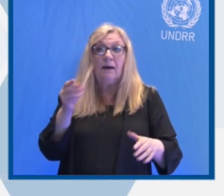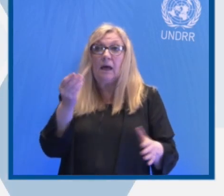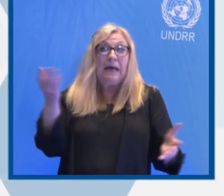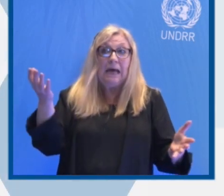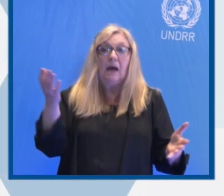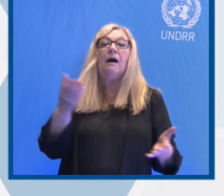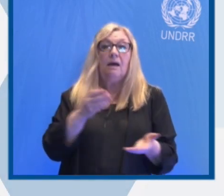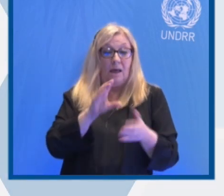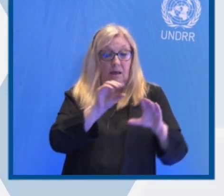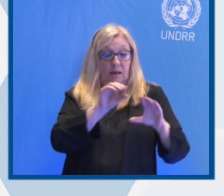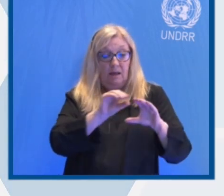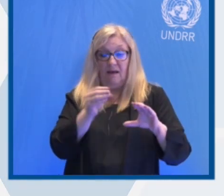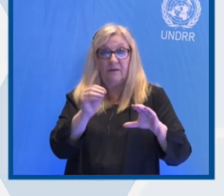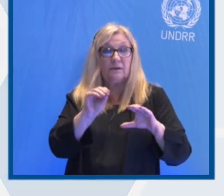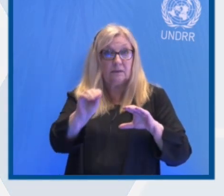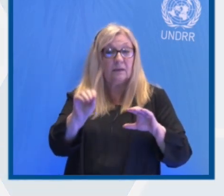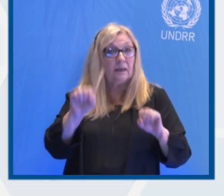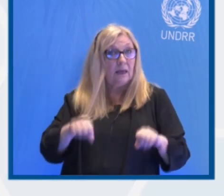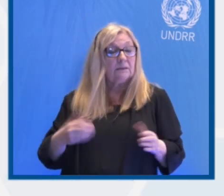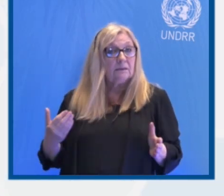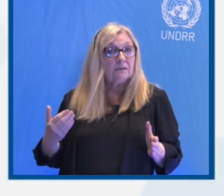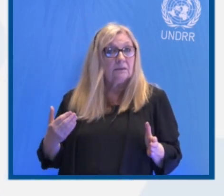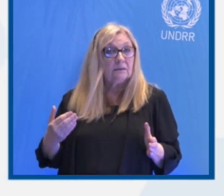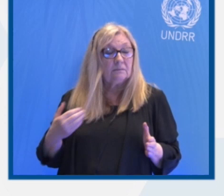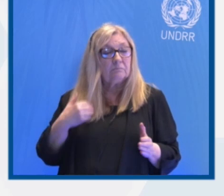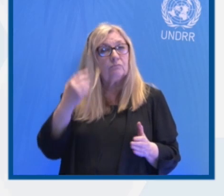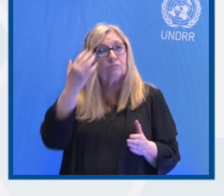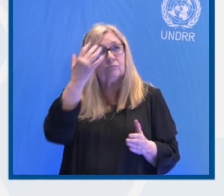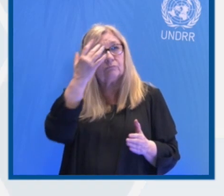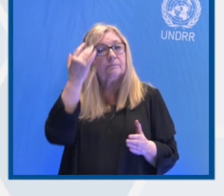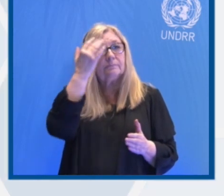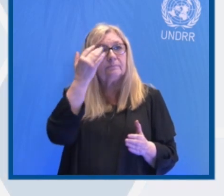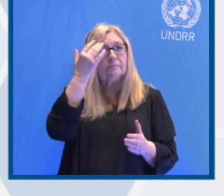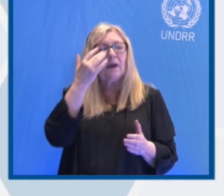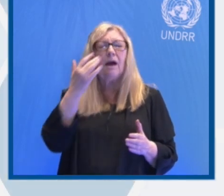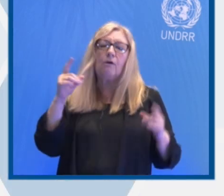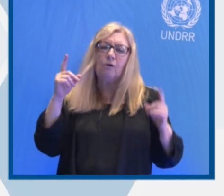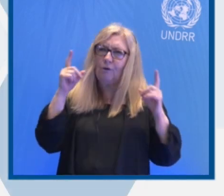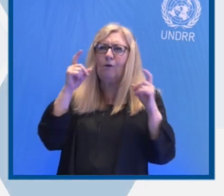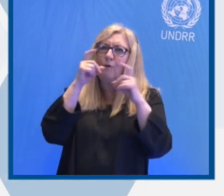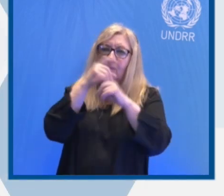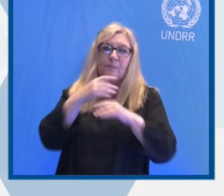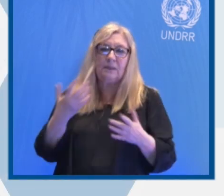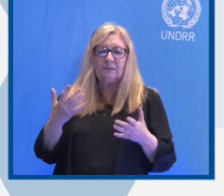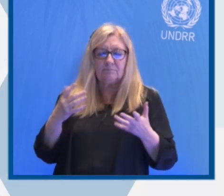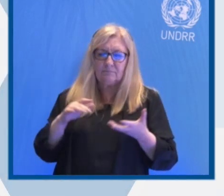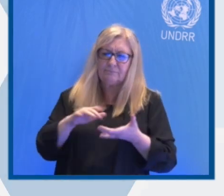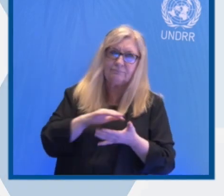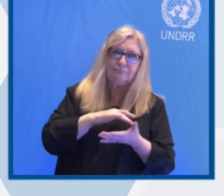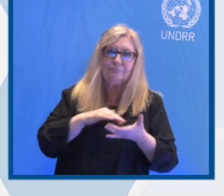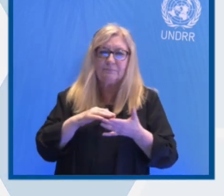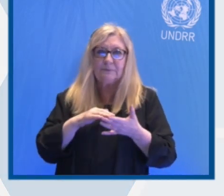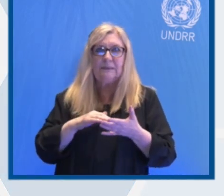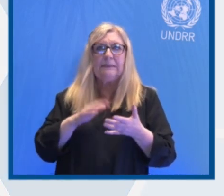we think we can follow the same model that has been followed with impact. It is a more complex problem, as I shared earlier. It requires